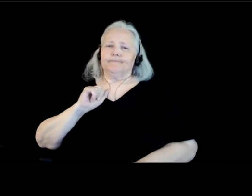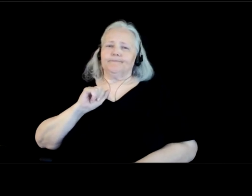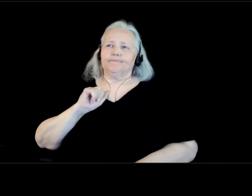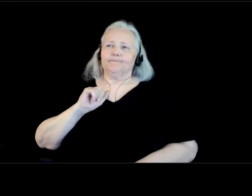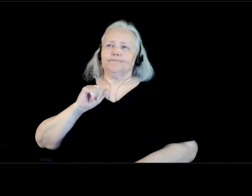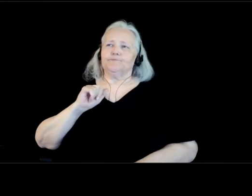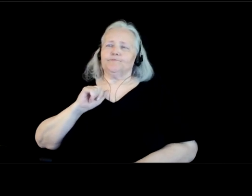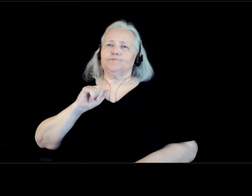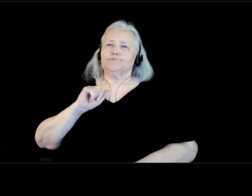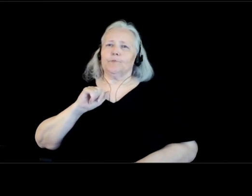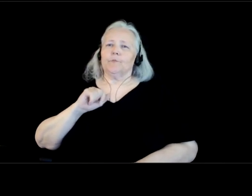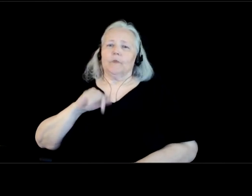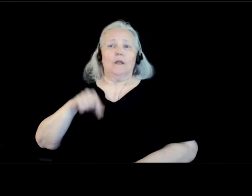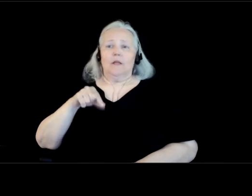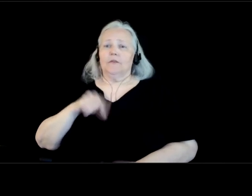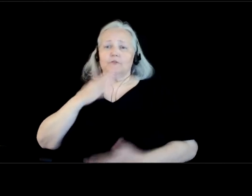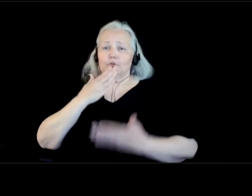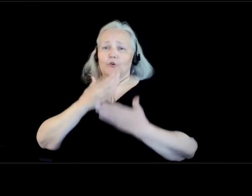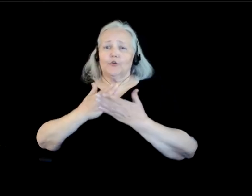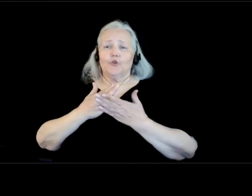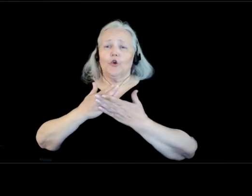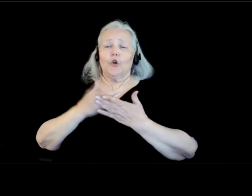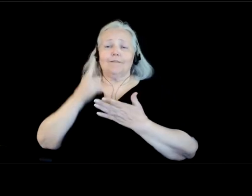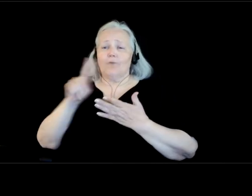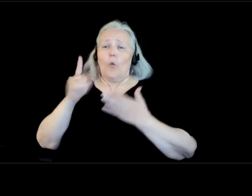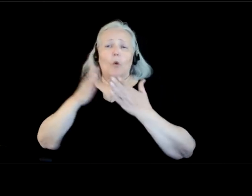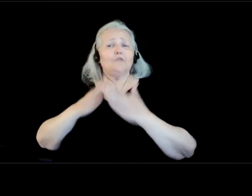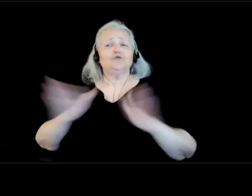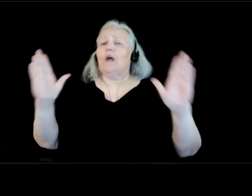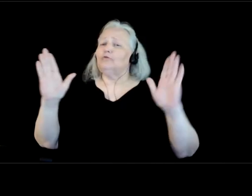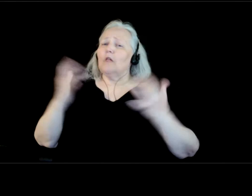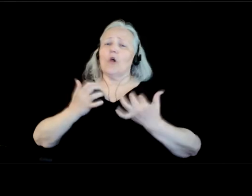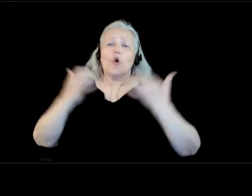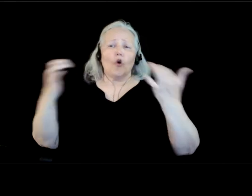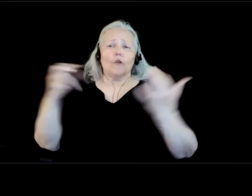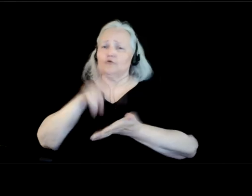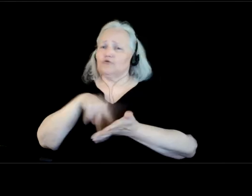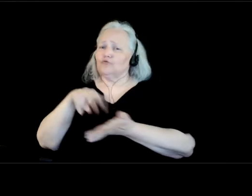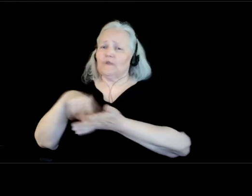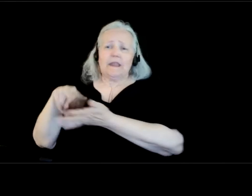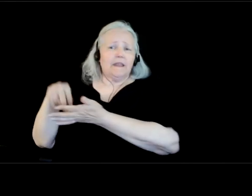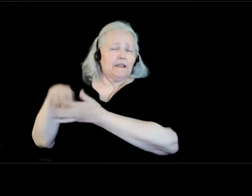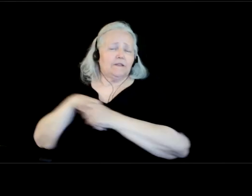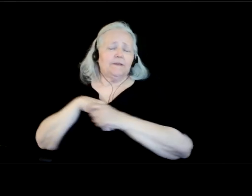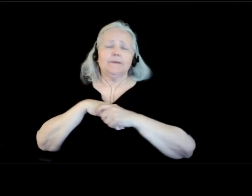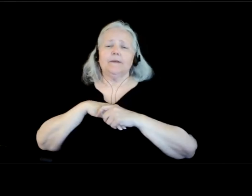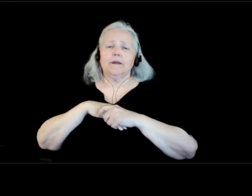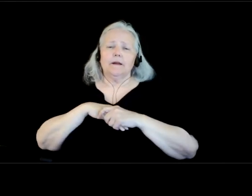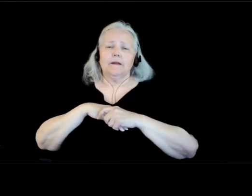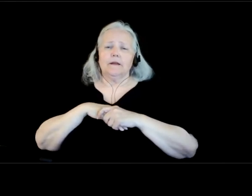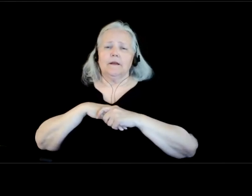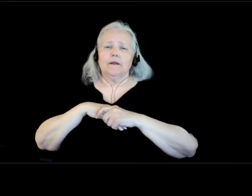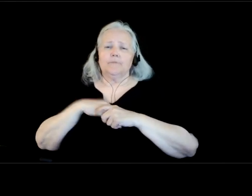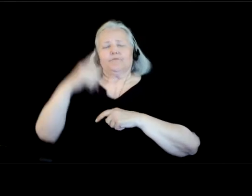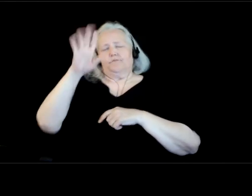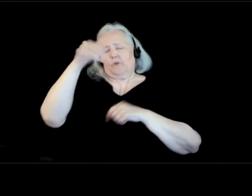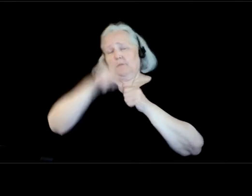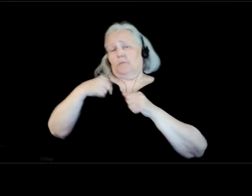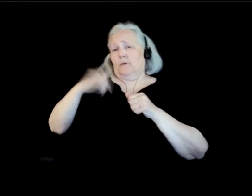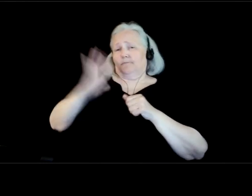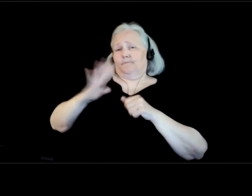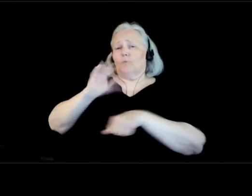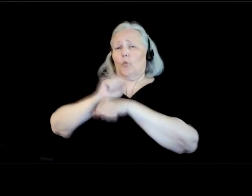a venue that's for a general audience. And they're, you know, having, if I think about my time at National Science